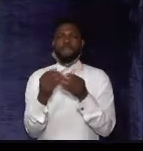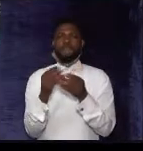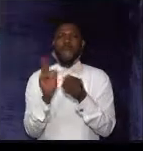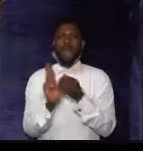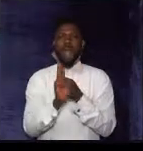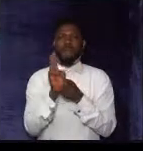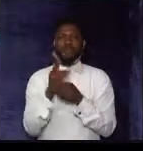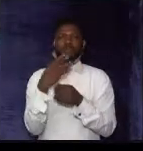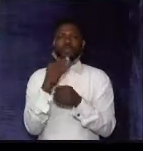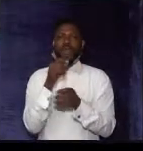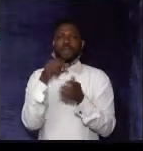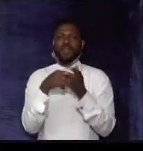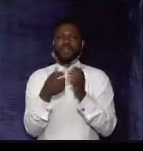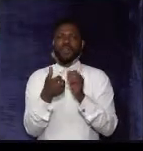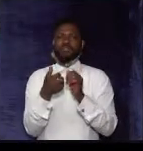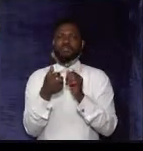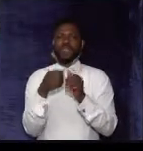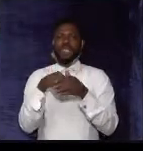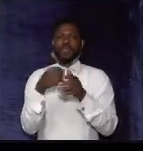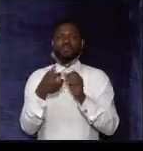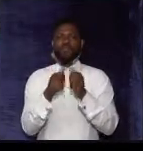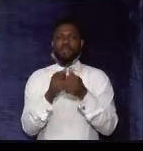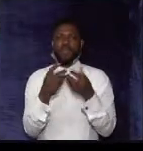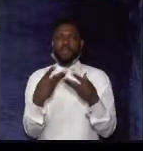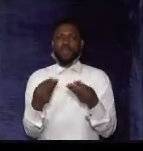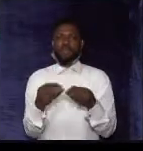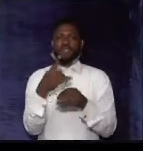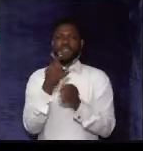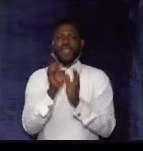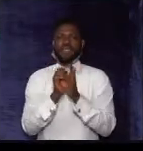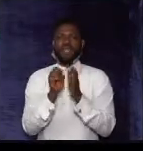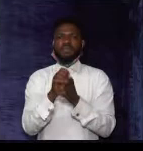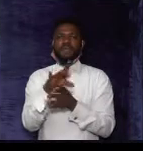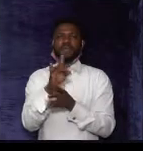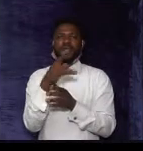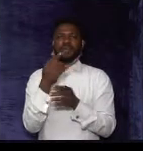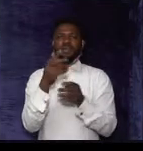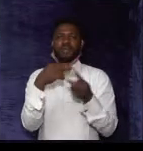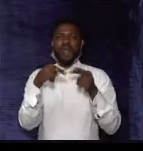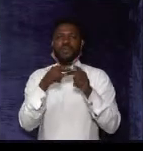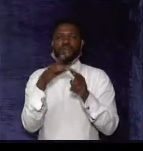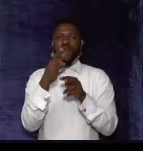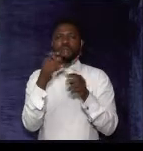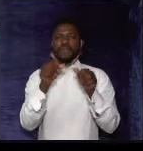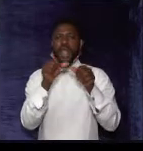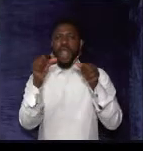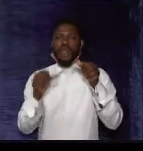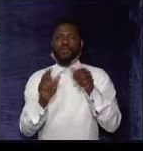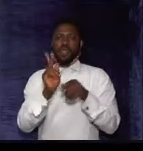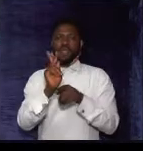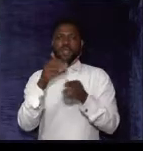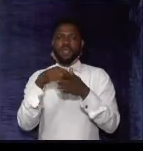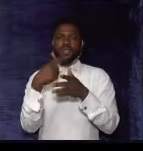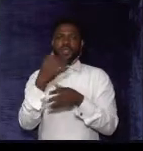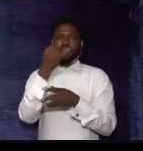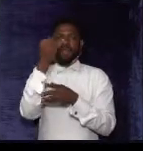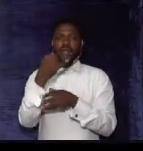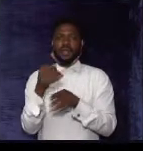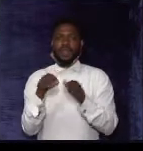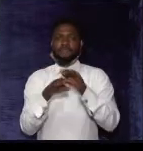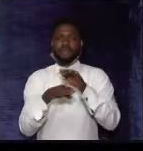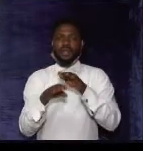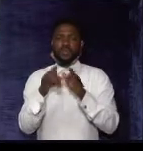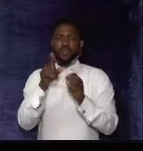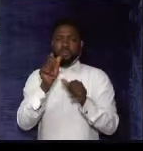some application of this in problem solving. The example says, find the value of the angle K in